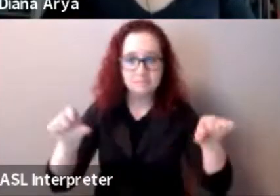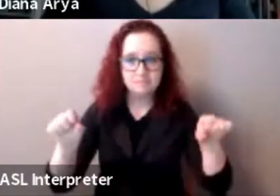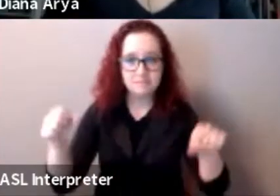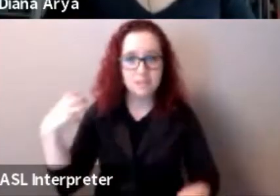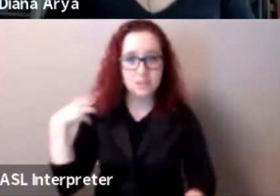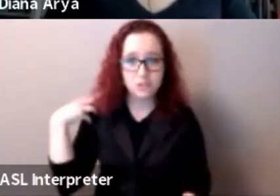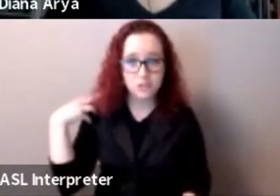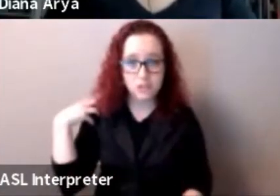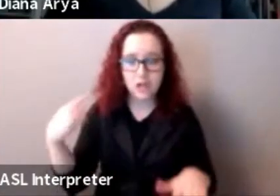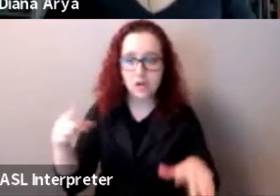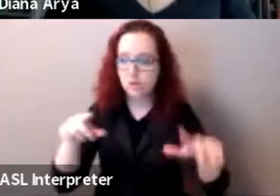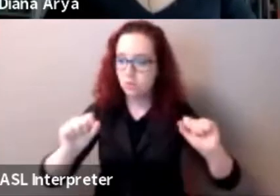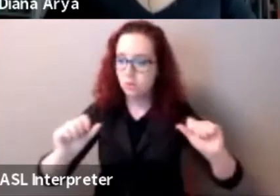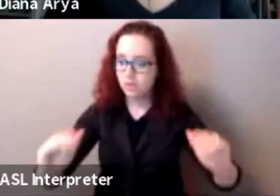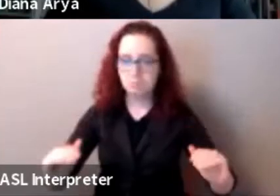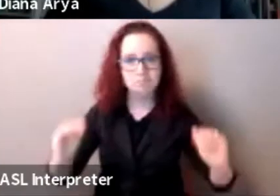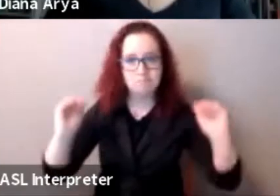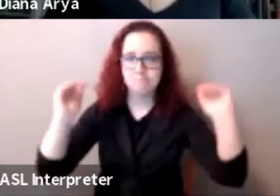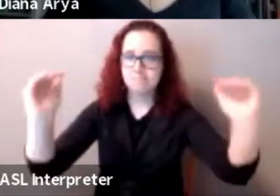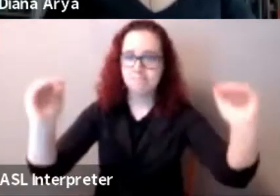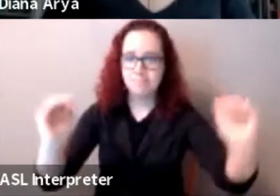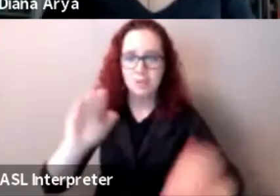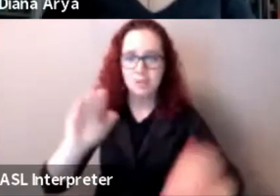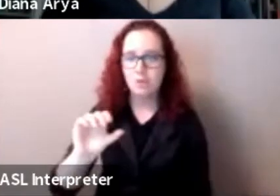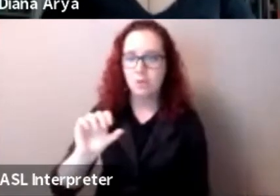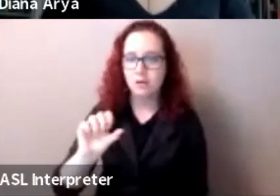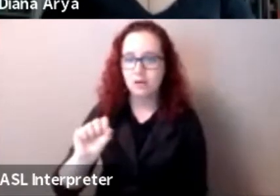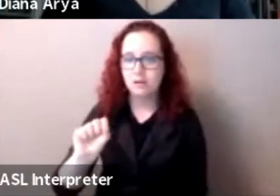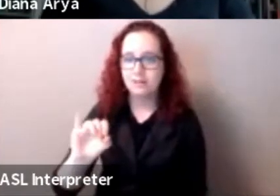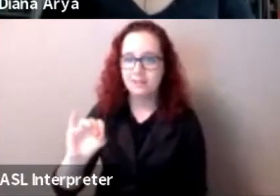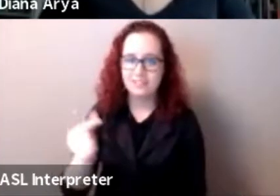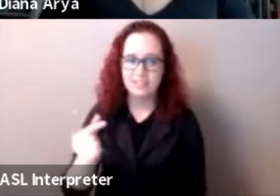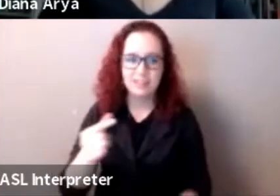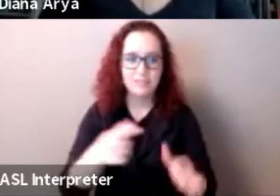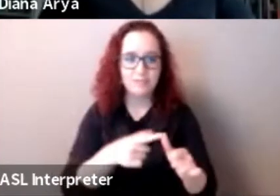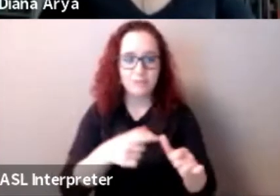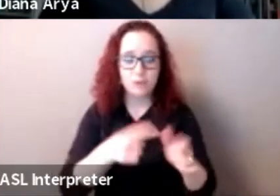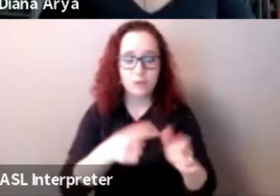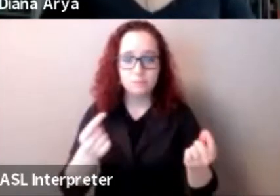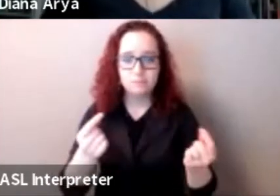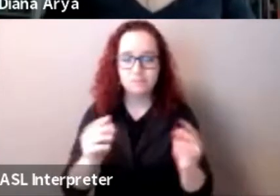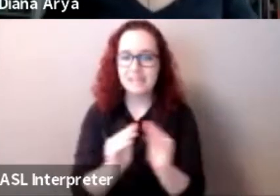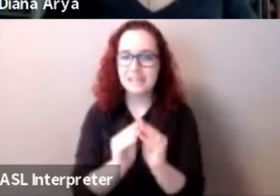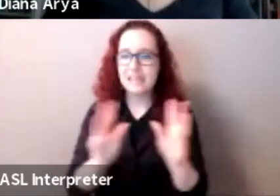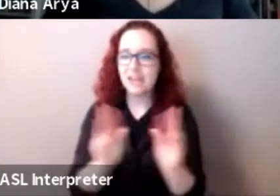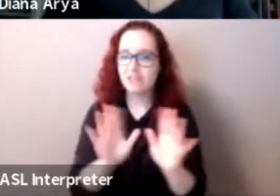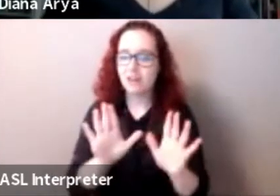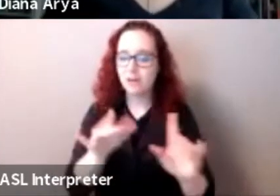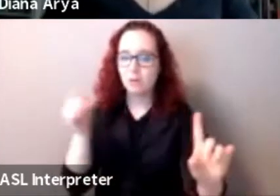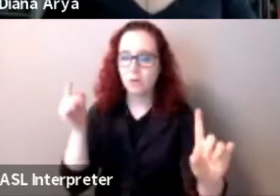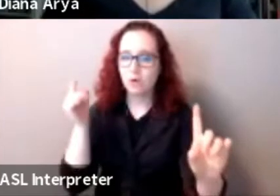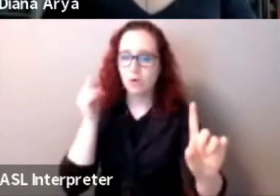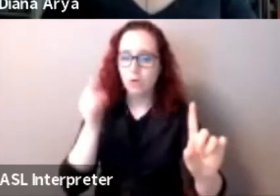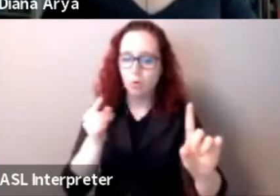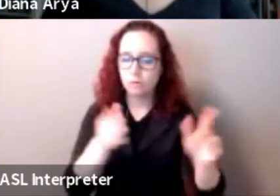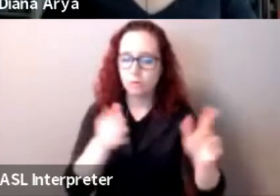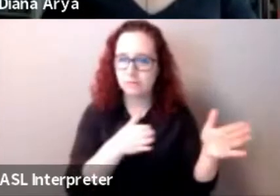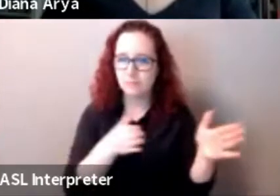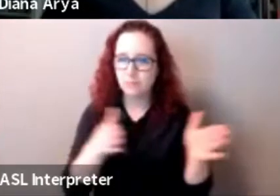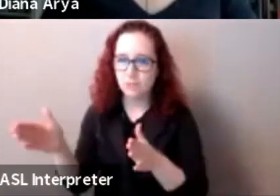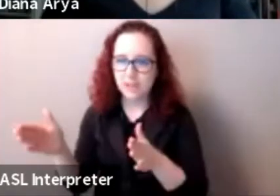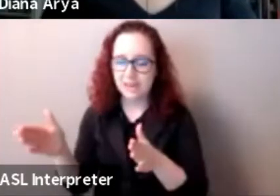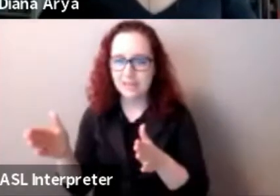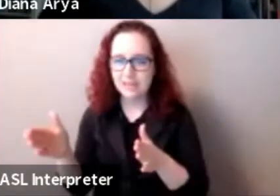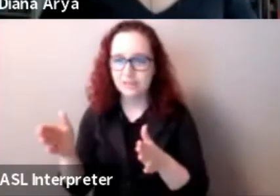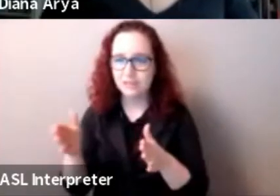where you want to go. So clarifying your goals and objectives as to what you want to achieve